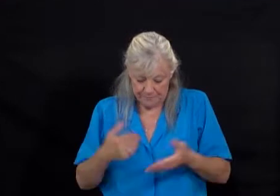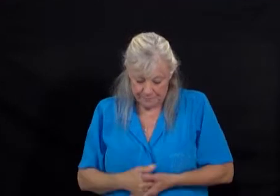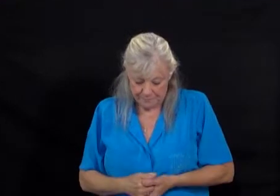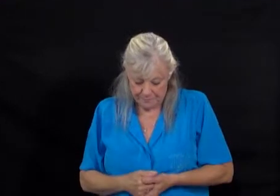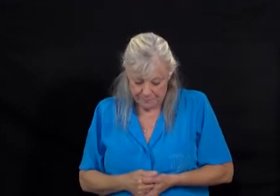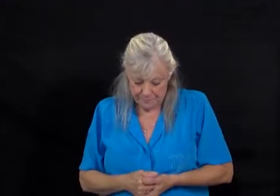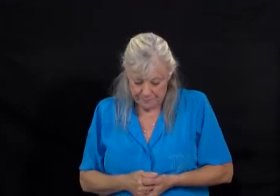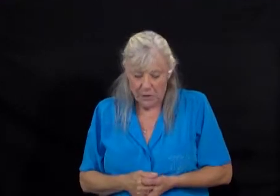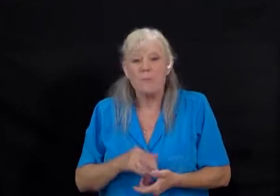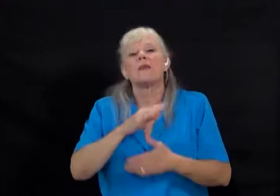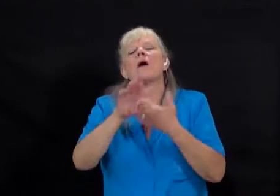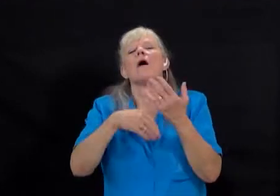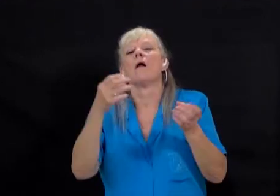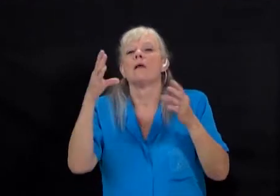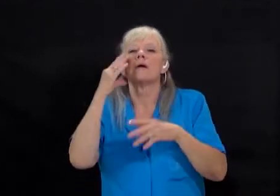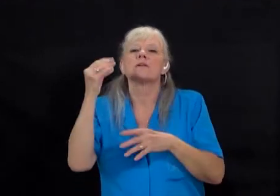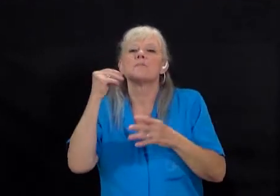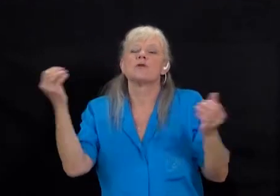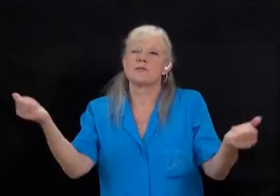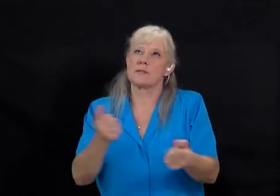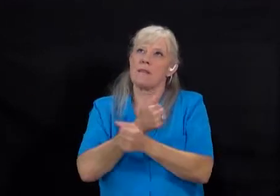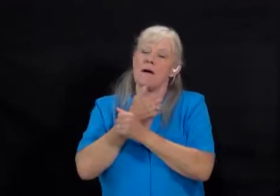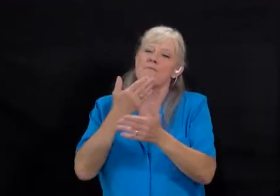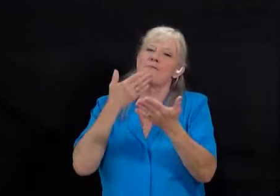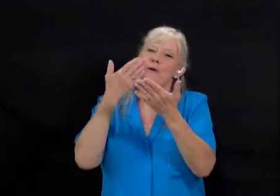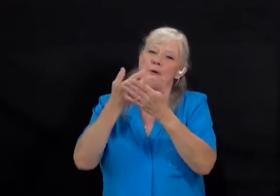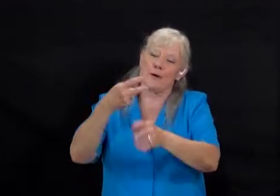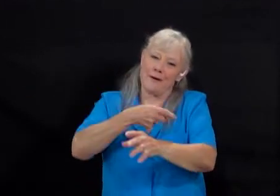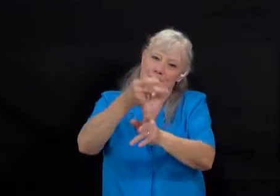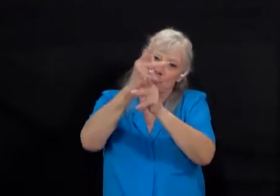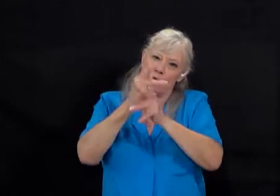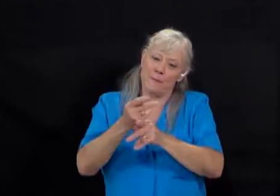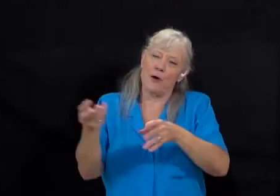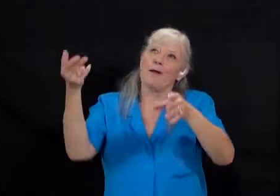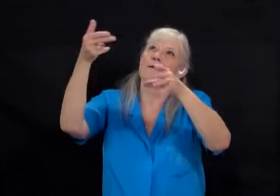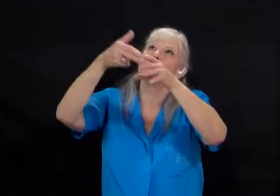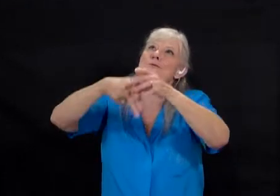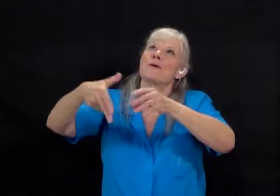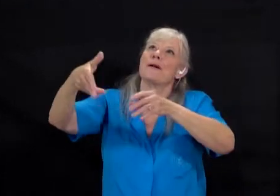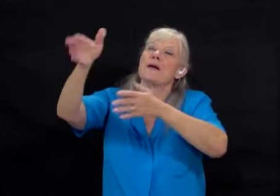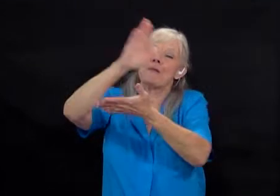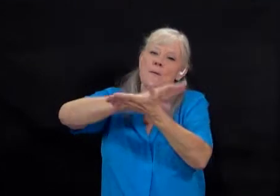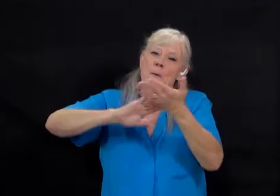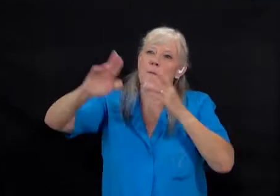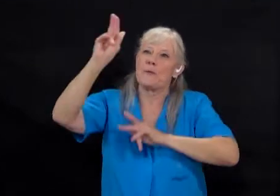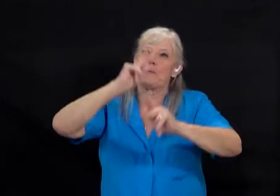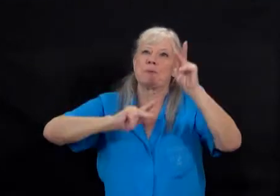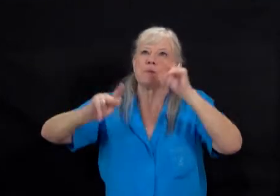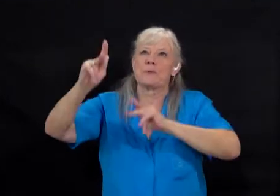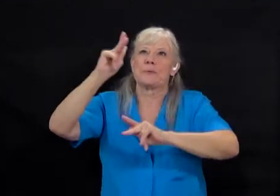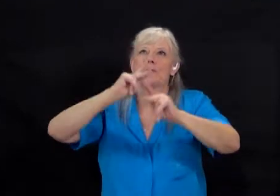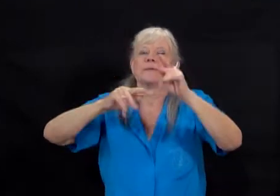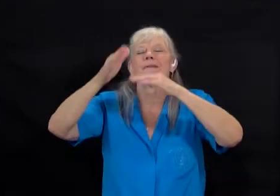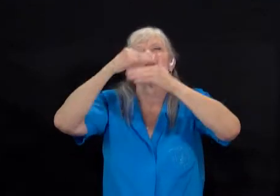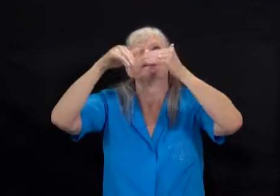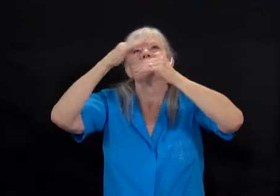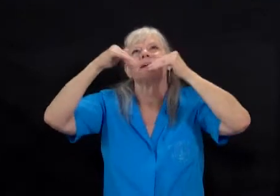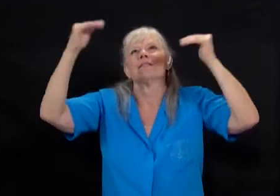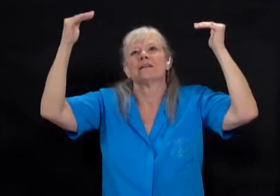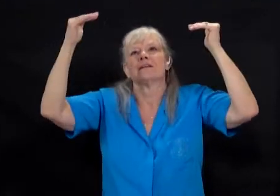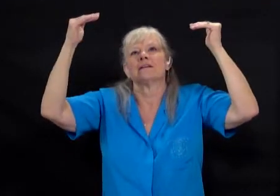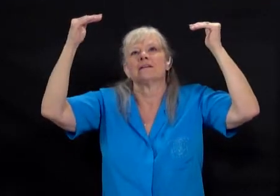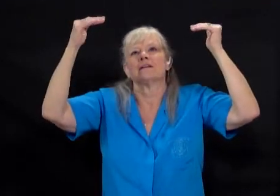May they experience the love of the Good Shepherd and join the great multitude of holy ones rejoicing in God's